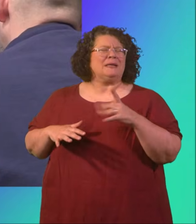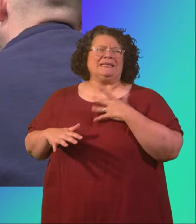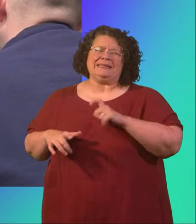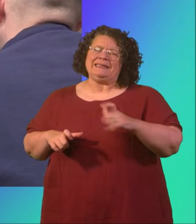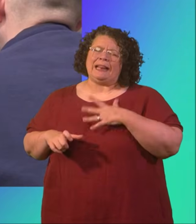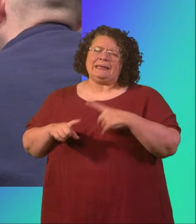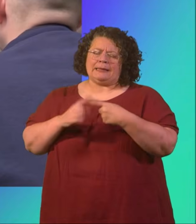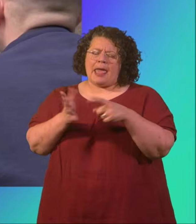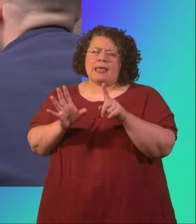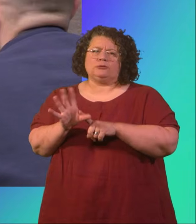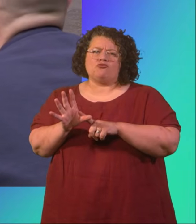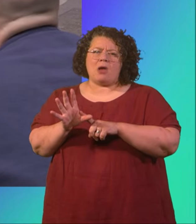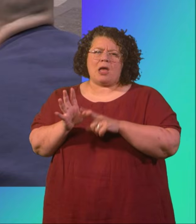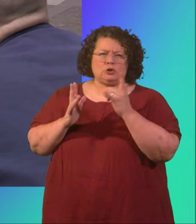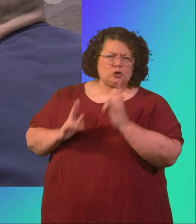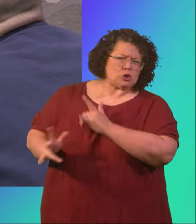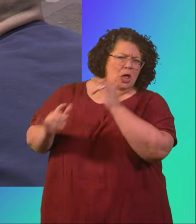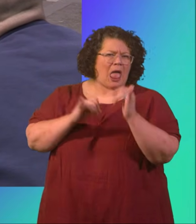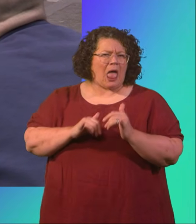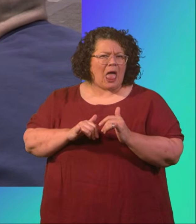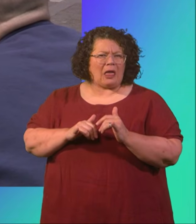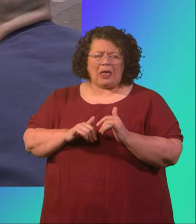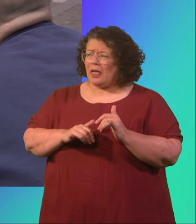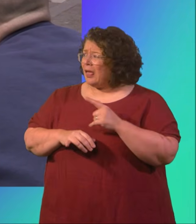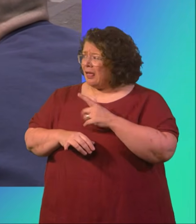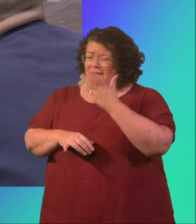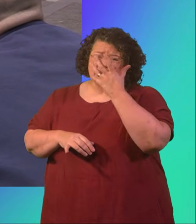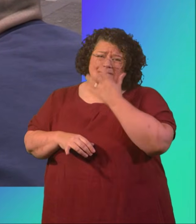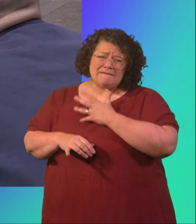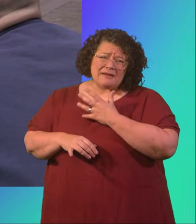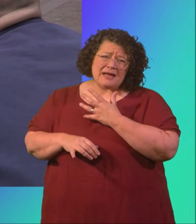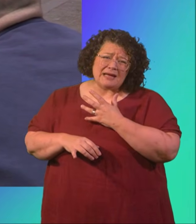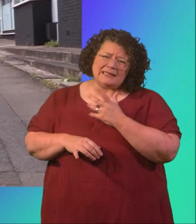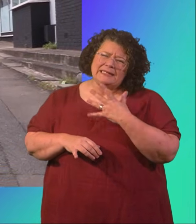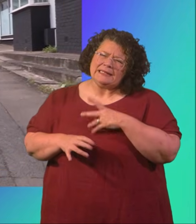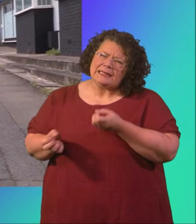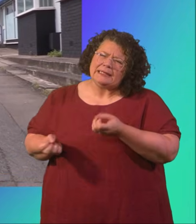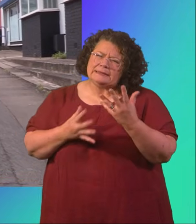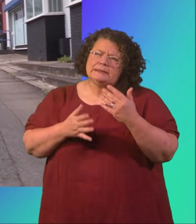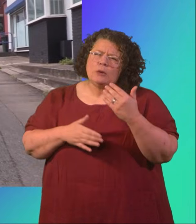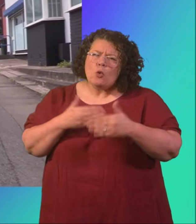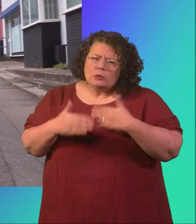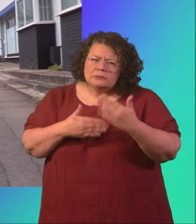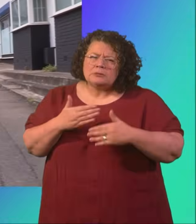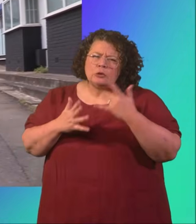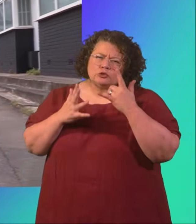anything. You've cracked your face, a whopper. I think we need to get you to the hospital for a check-up and get an x-ray on that cheek.